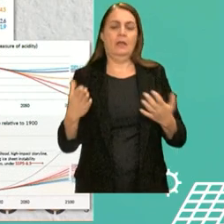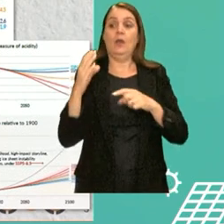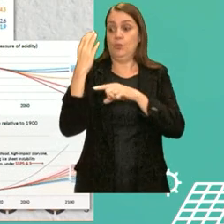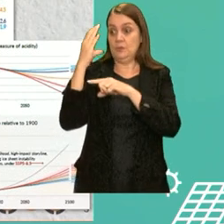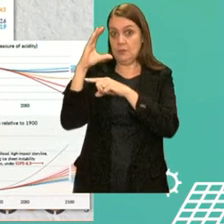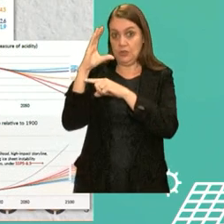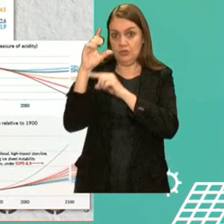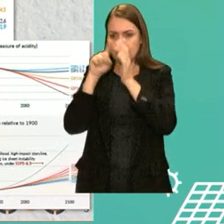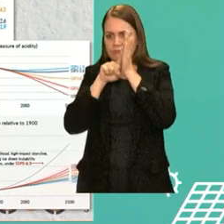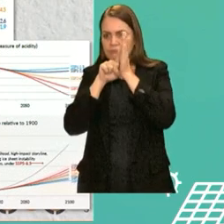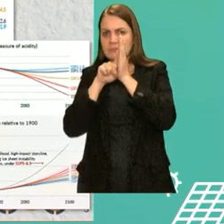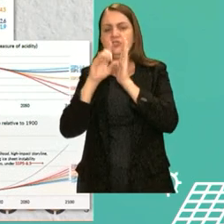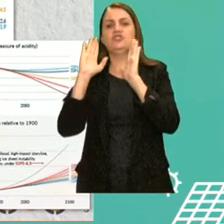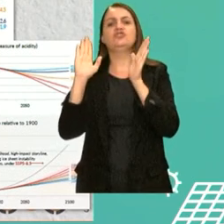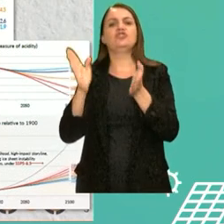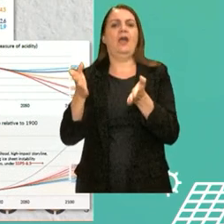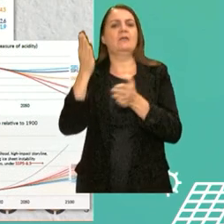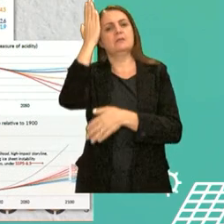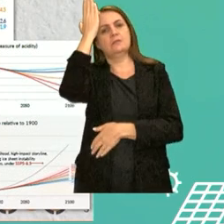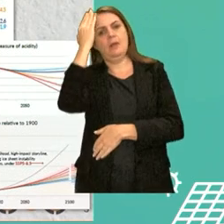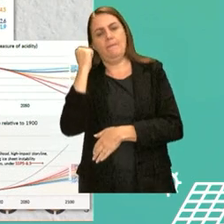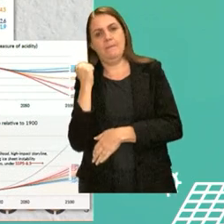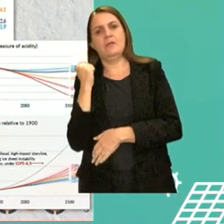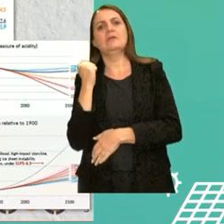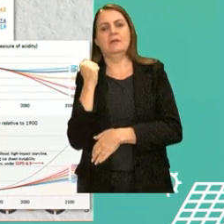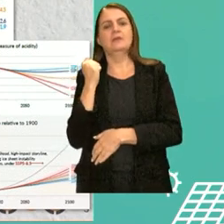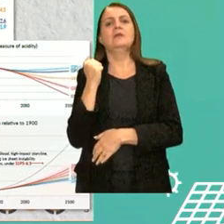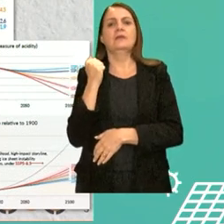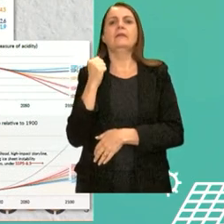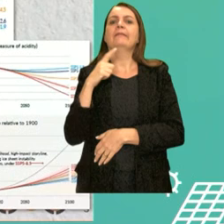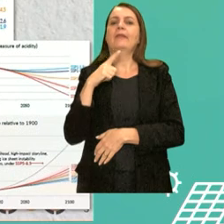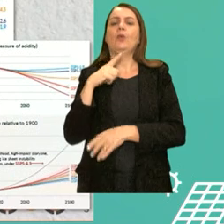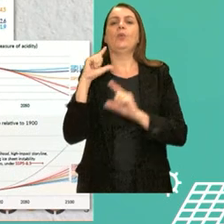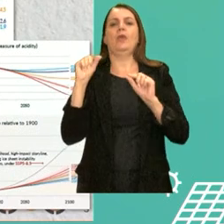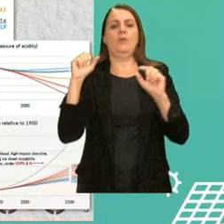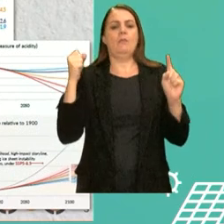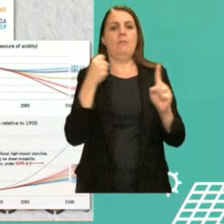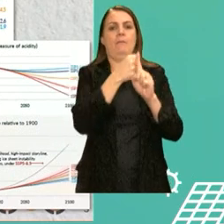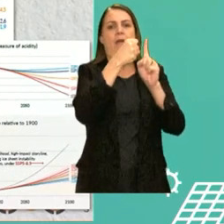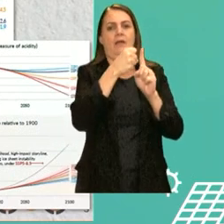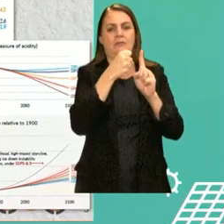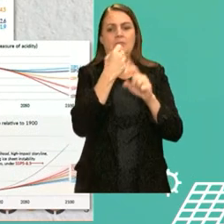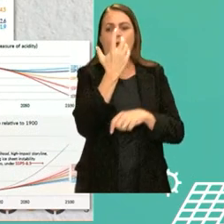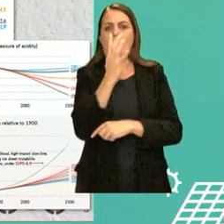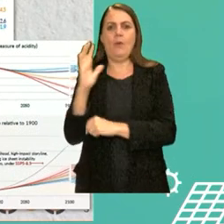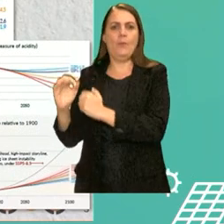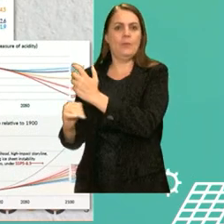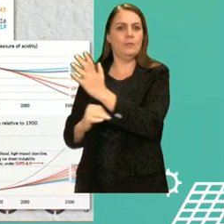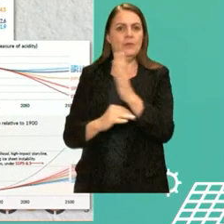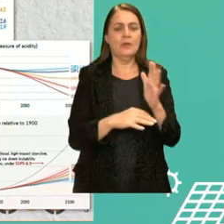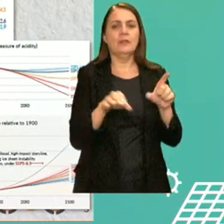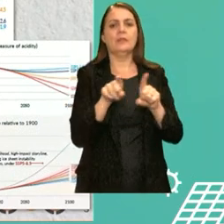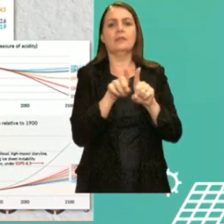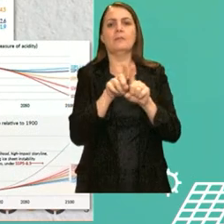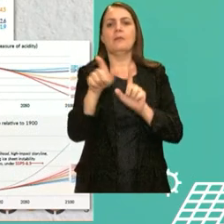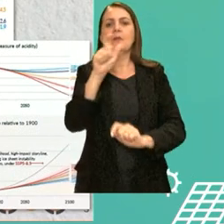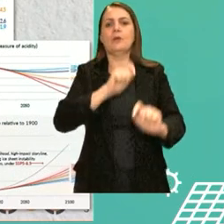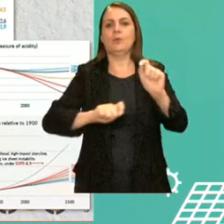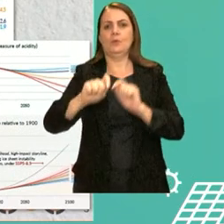change is predicted by the scientists, impacting global economies and impacting the environment. So the